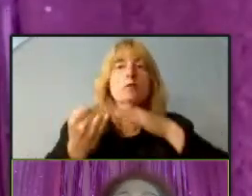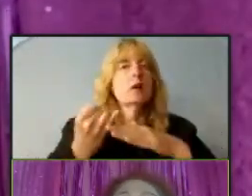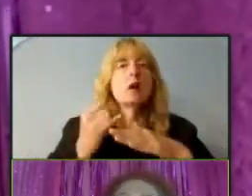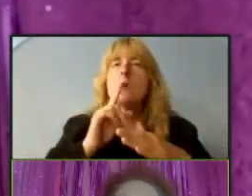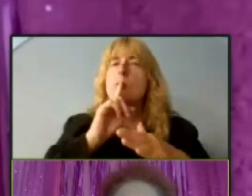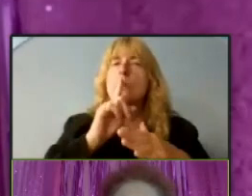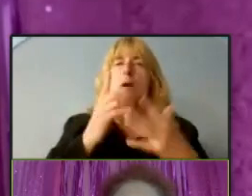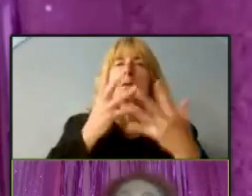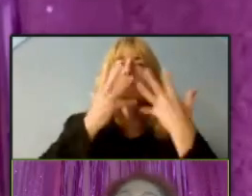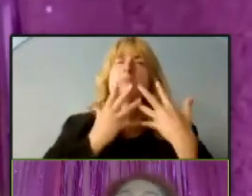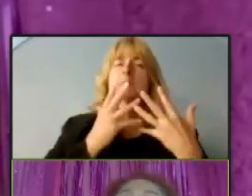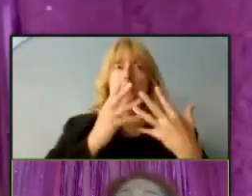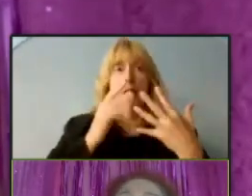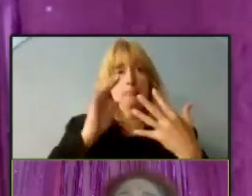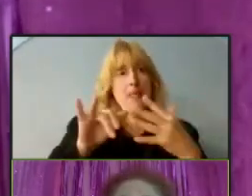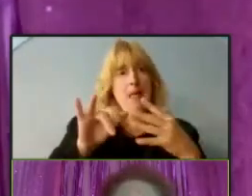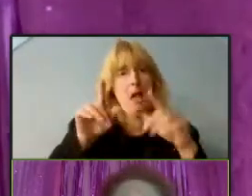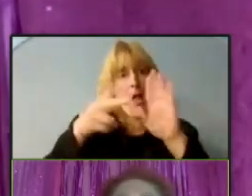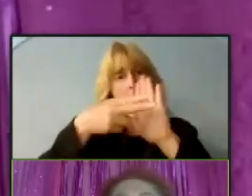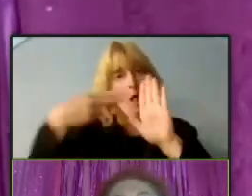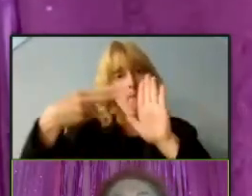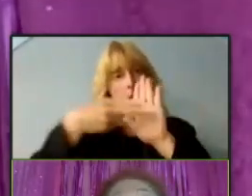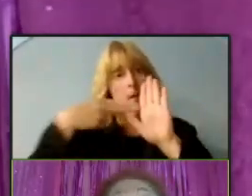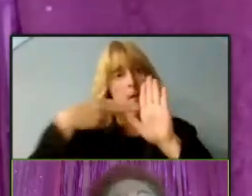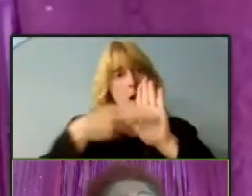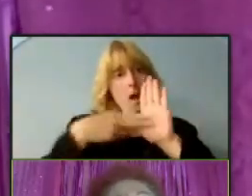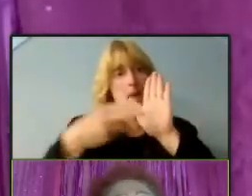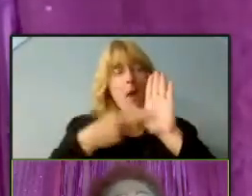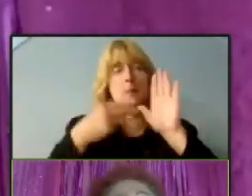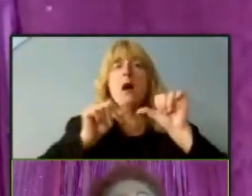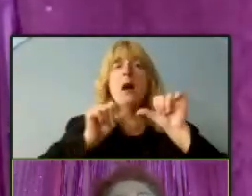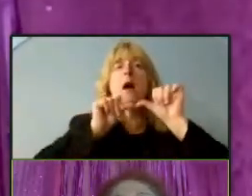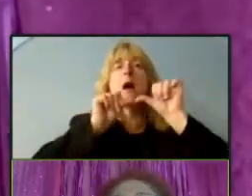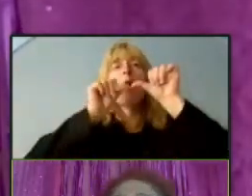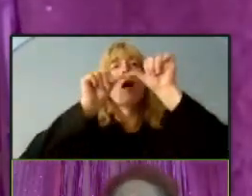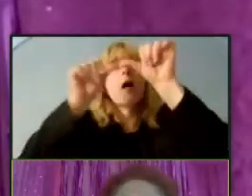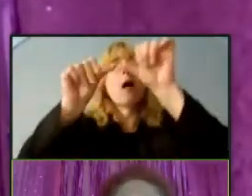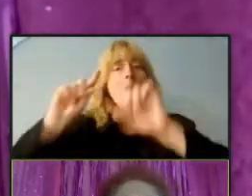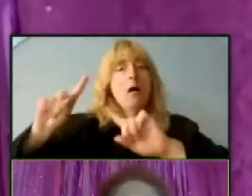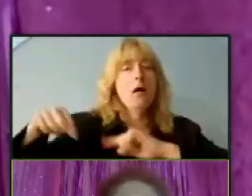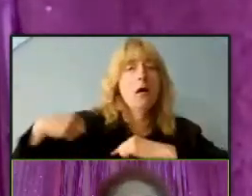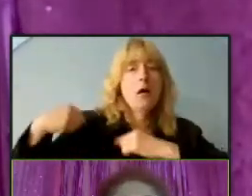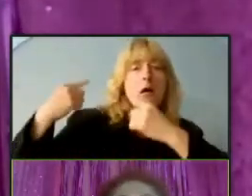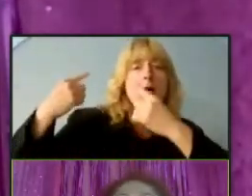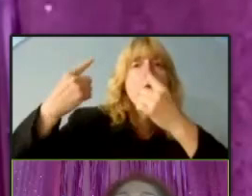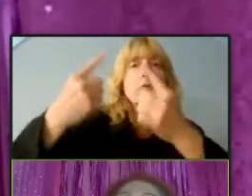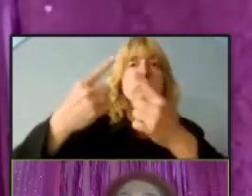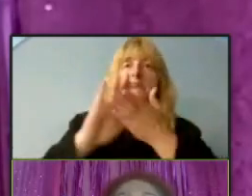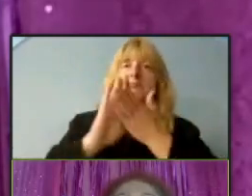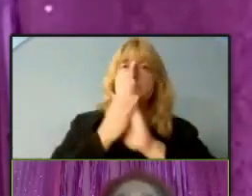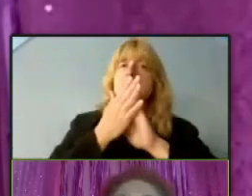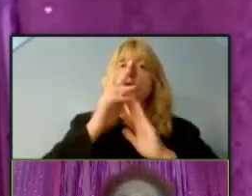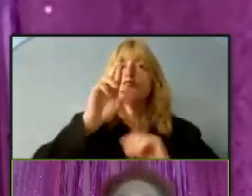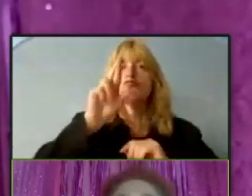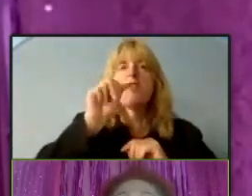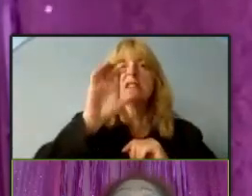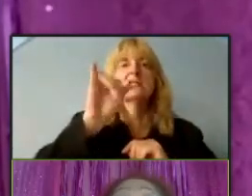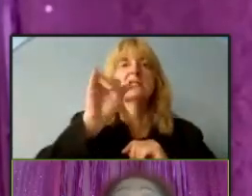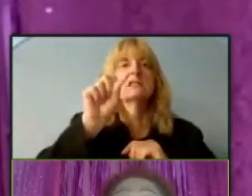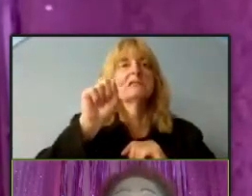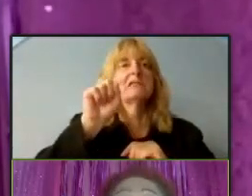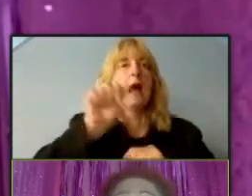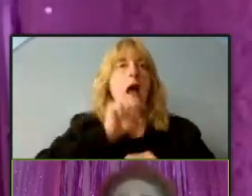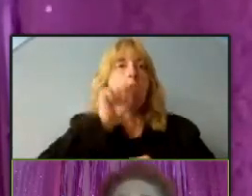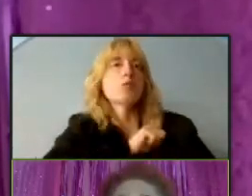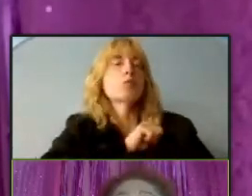these same labels continue to fuel white supremacy, racist attitudes, and racist perceptions